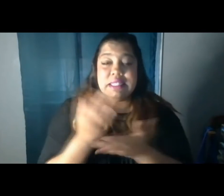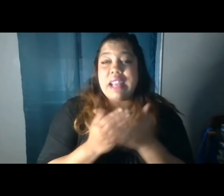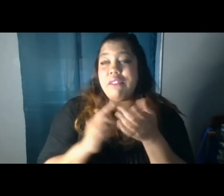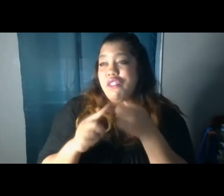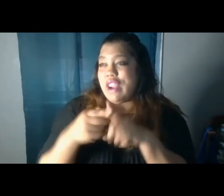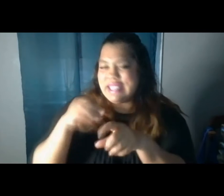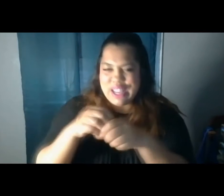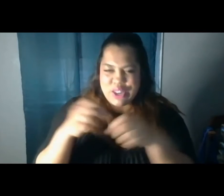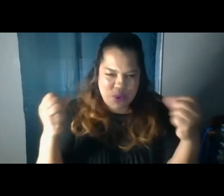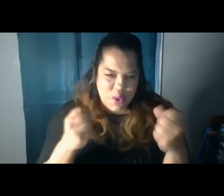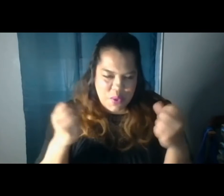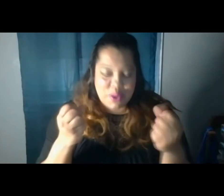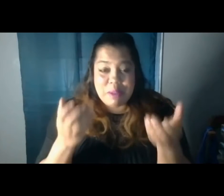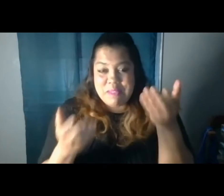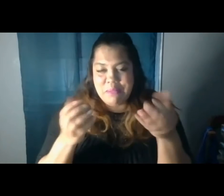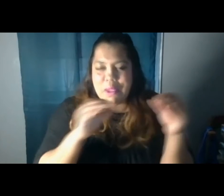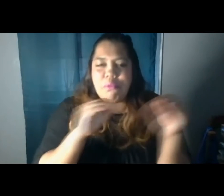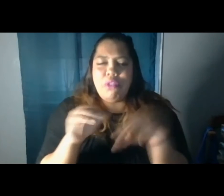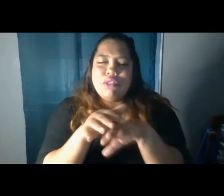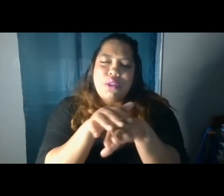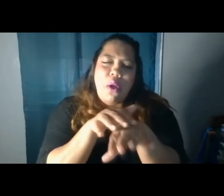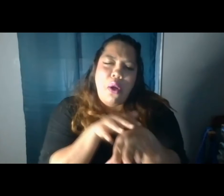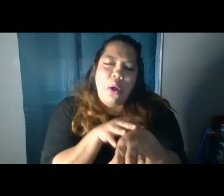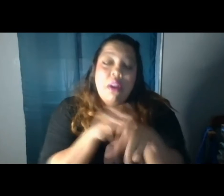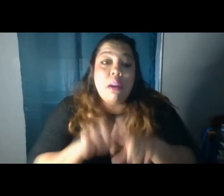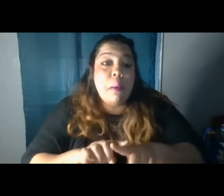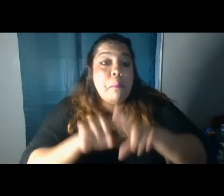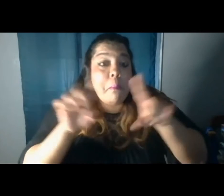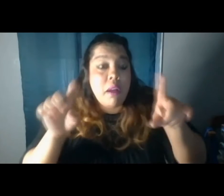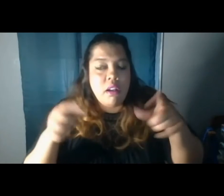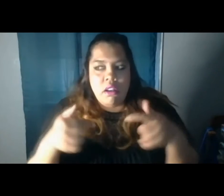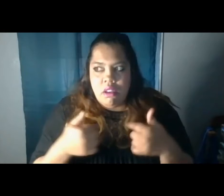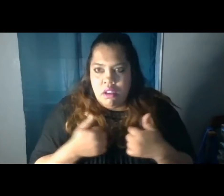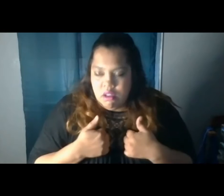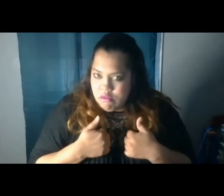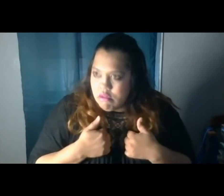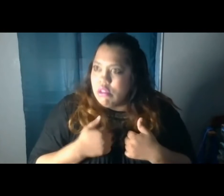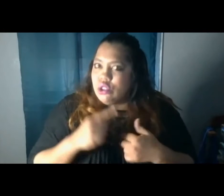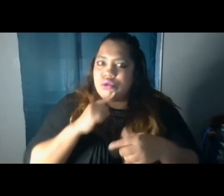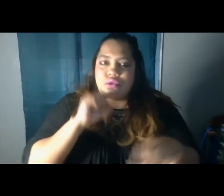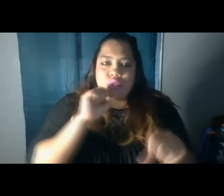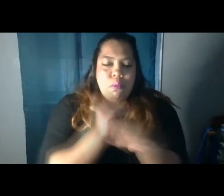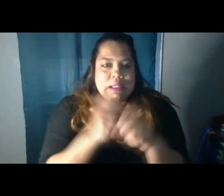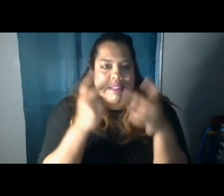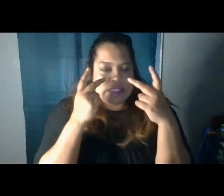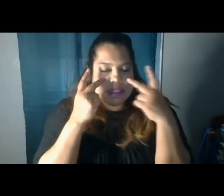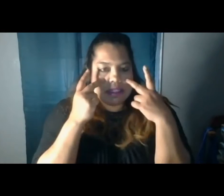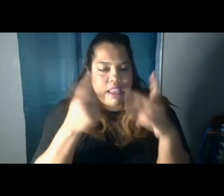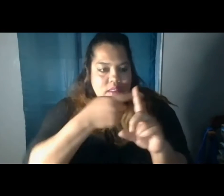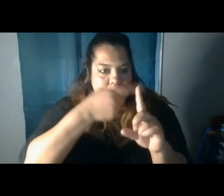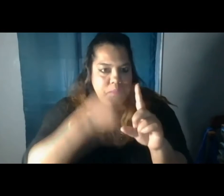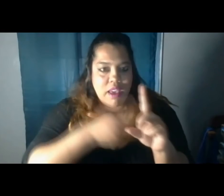like. However, I totally see that February 28th